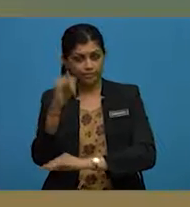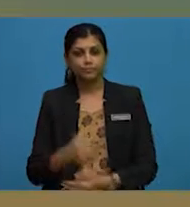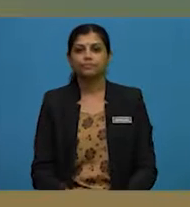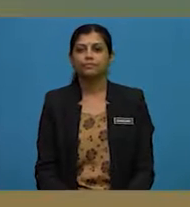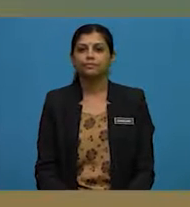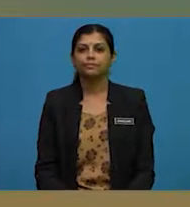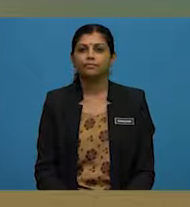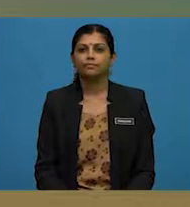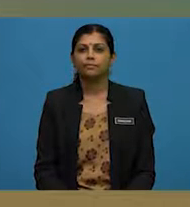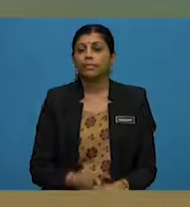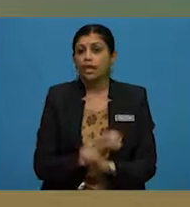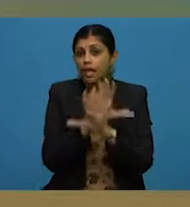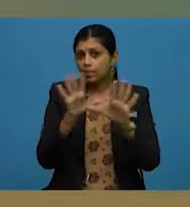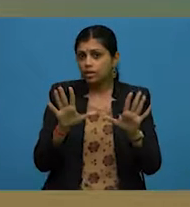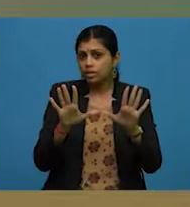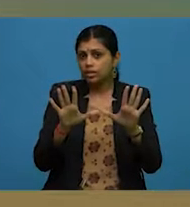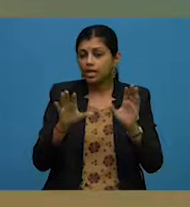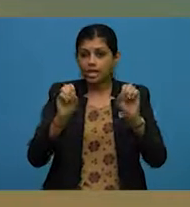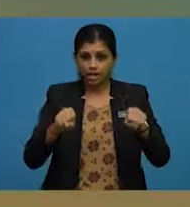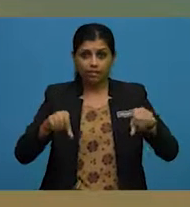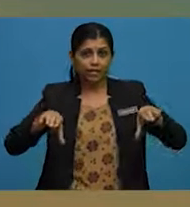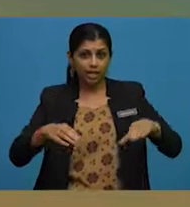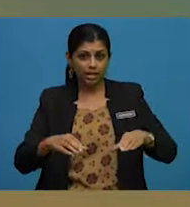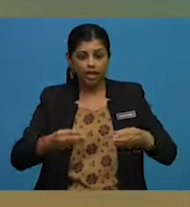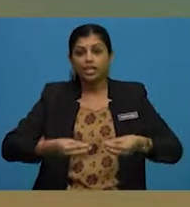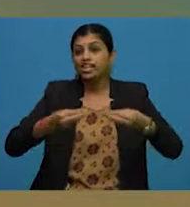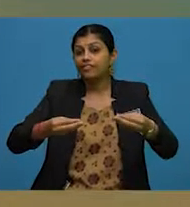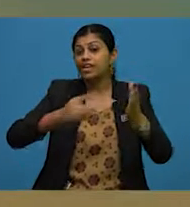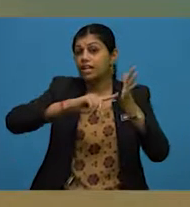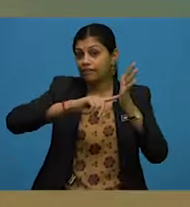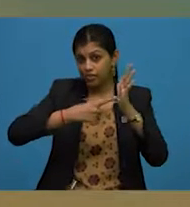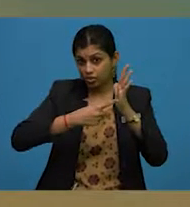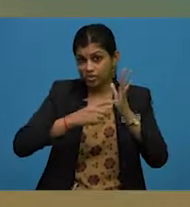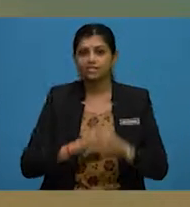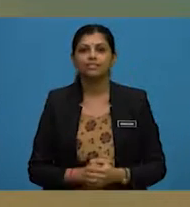Elaboration can be done by giving definitions,